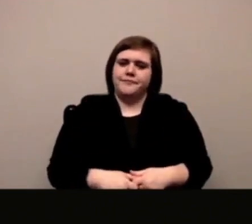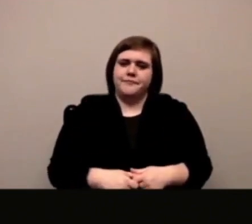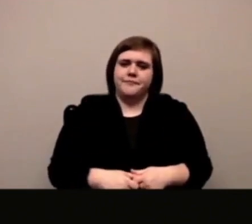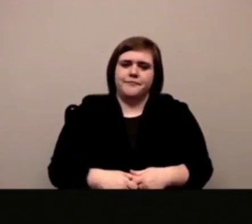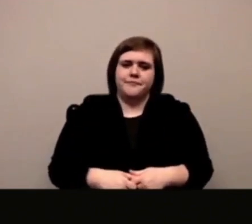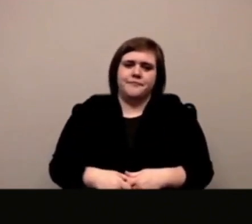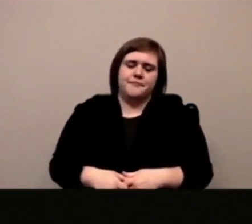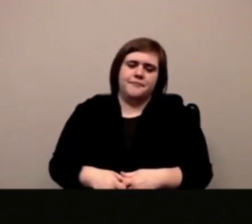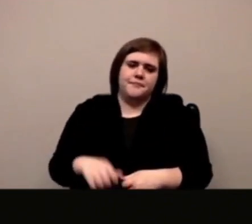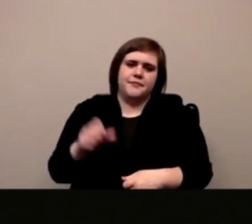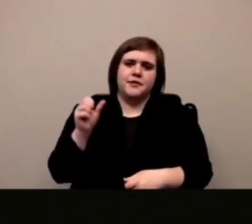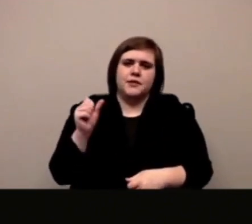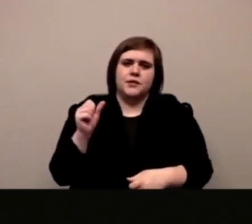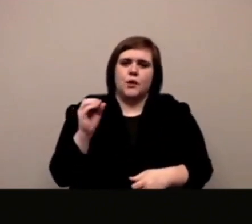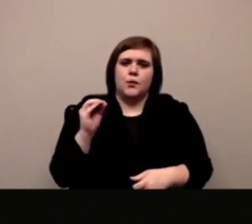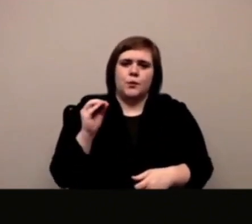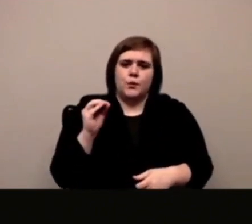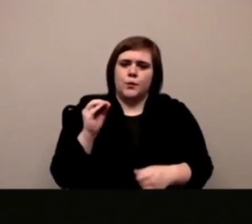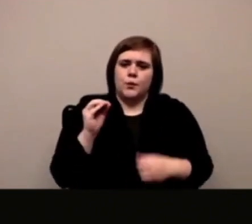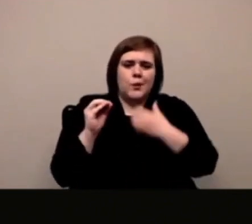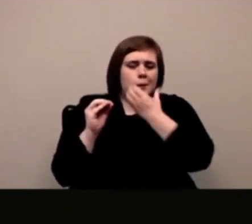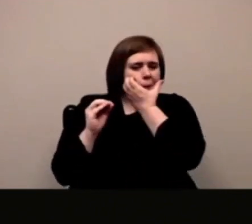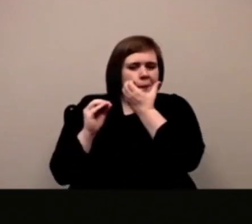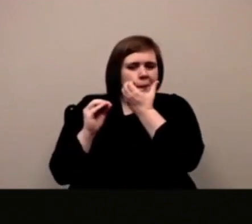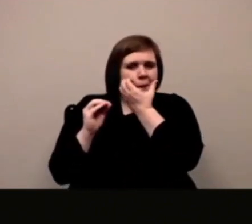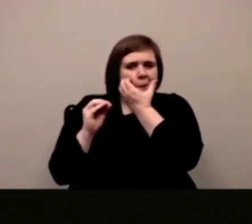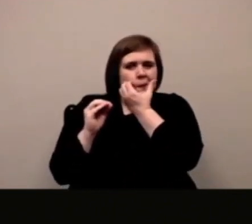So let's see if there's any other